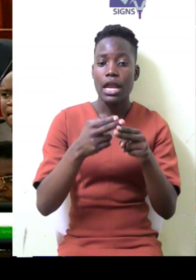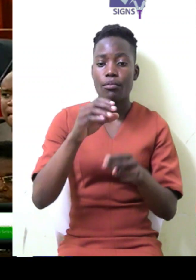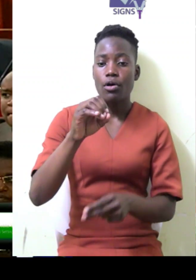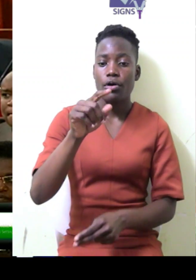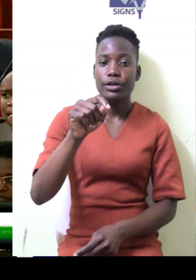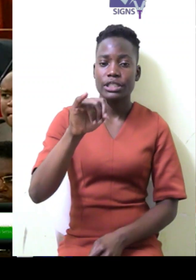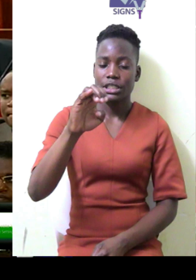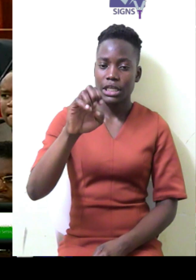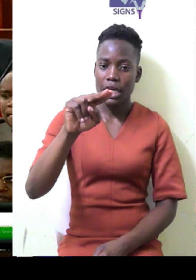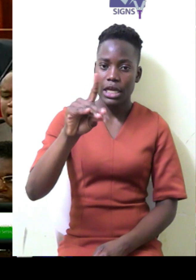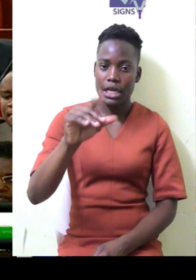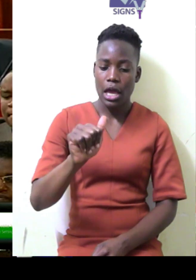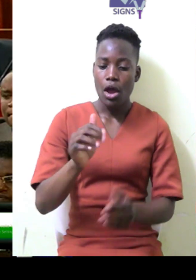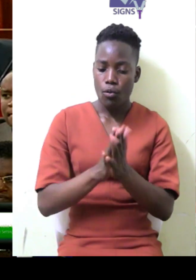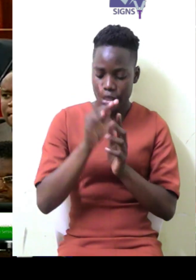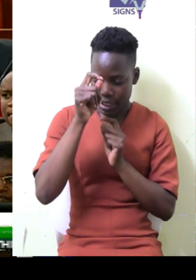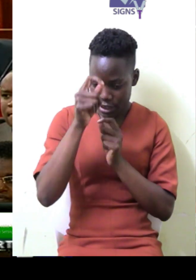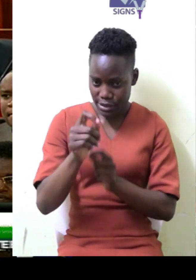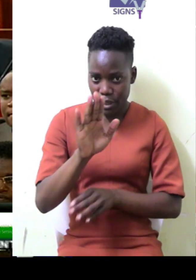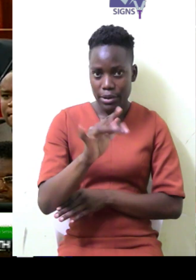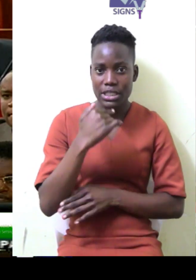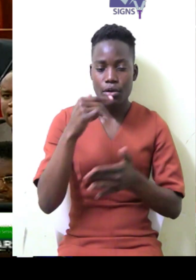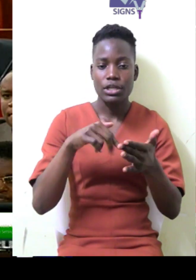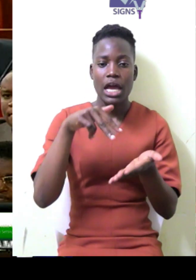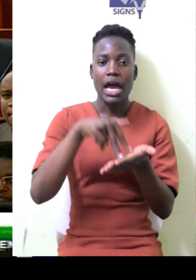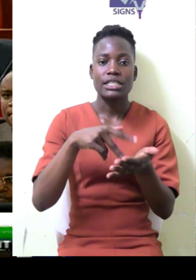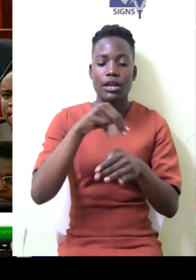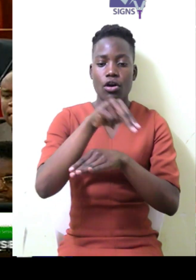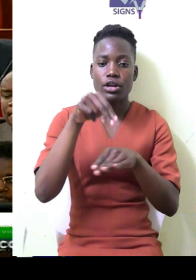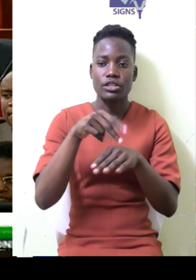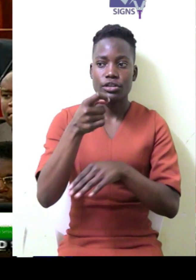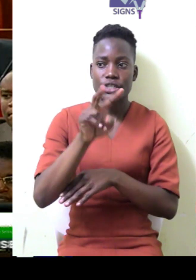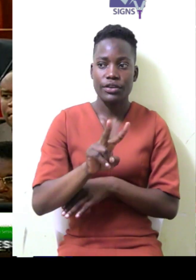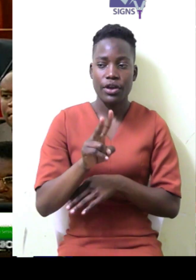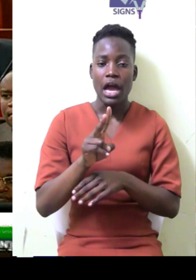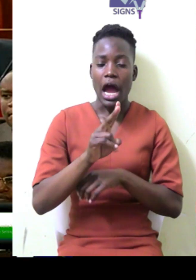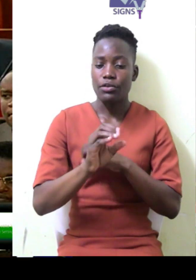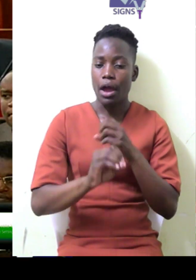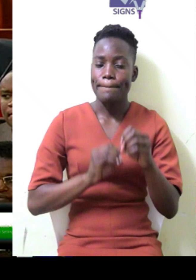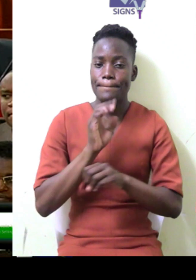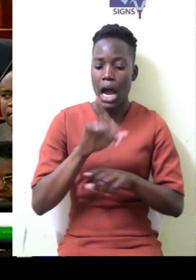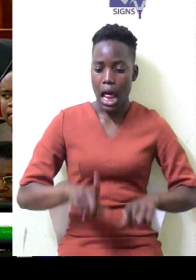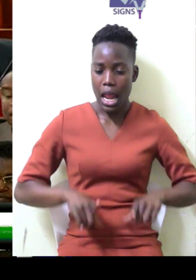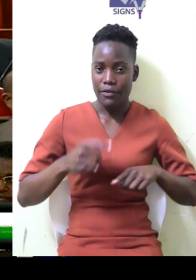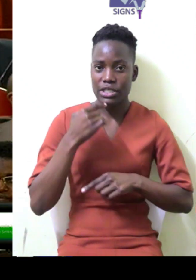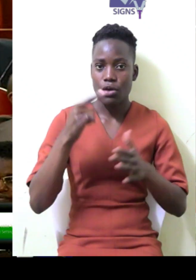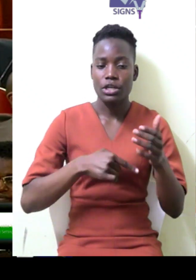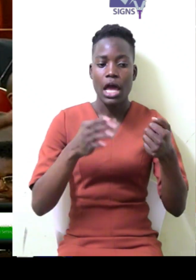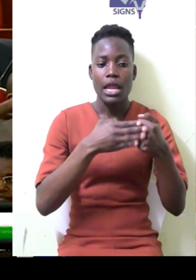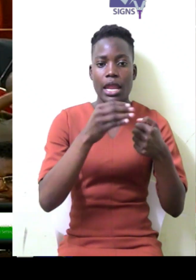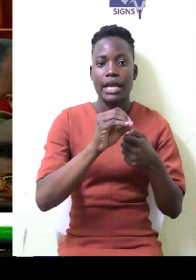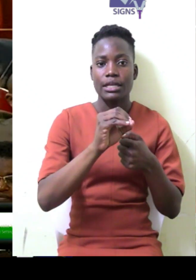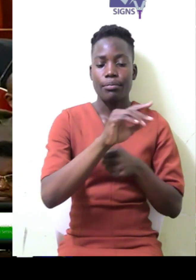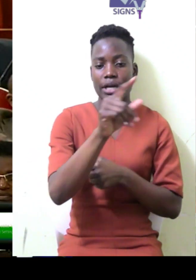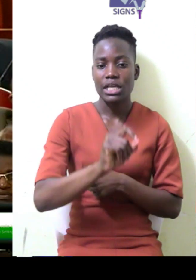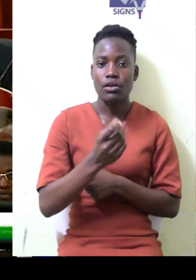due respect, when he says and stands on national TV, here in Parliament, where we are broadcasting live, and says that 90% of Kenyans are